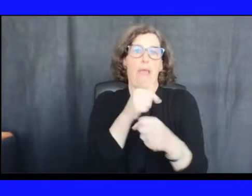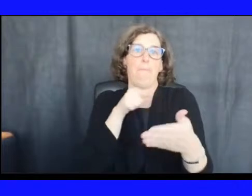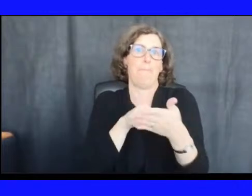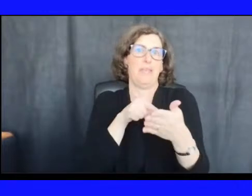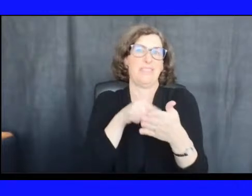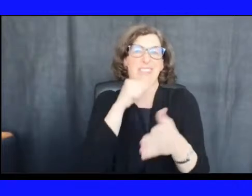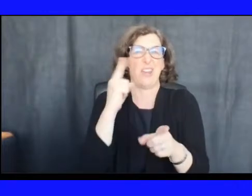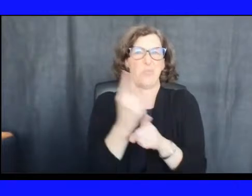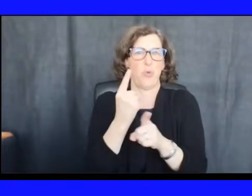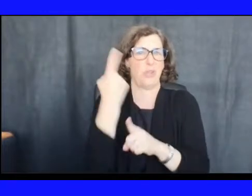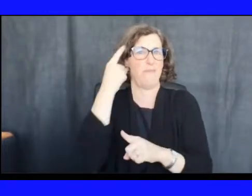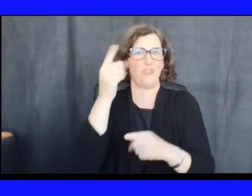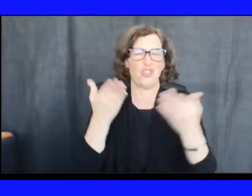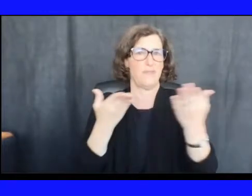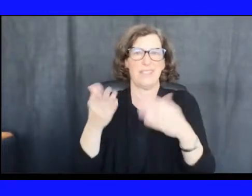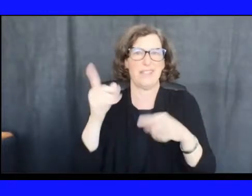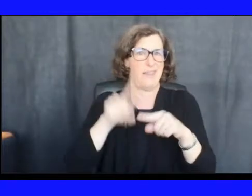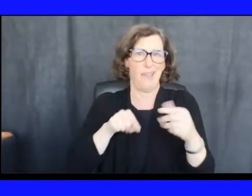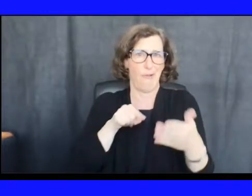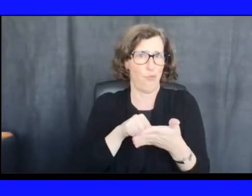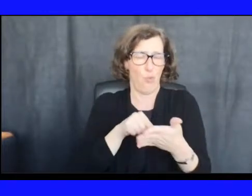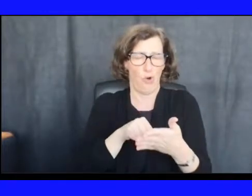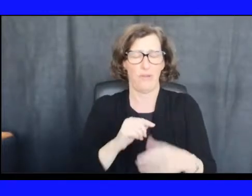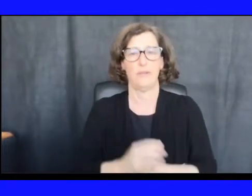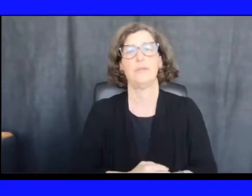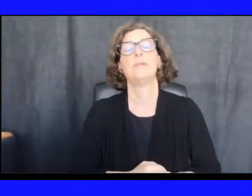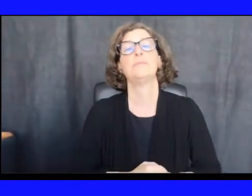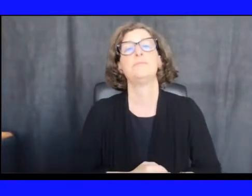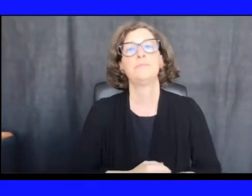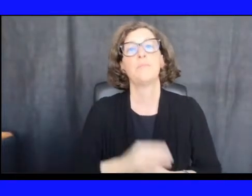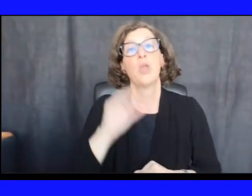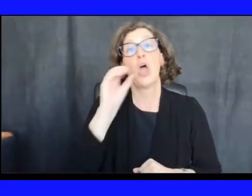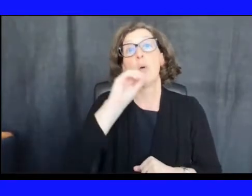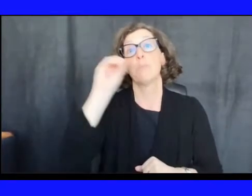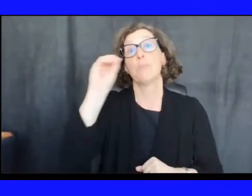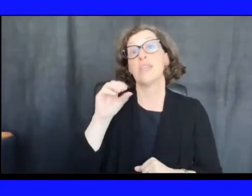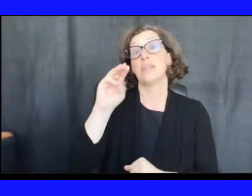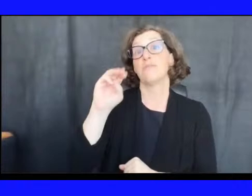of new resources for our system. So great to see some progress there.